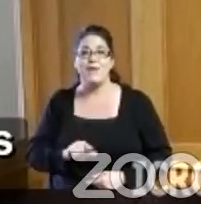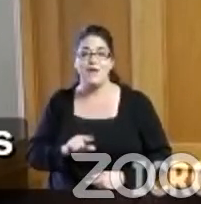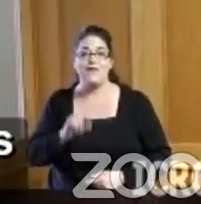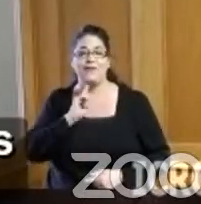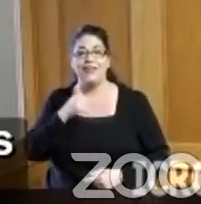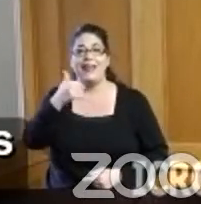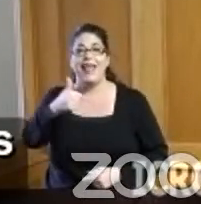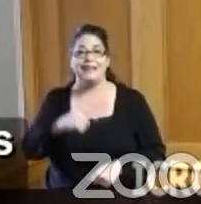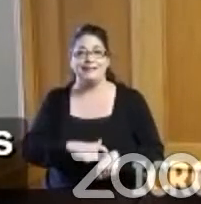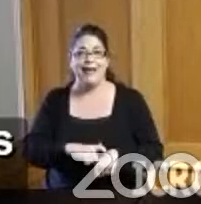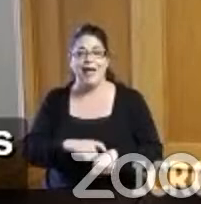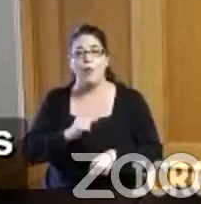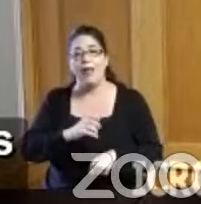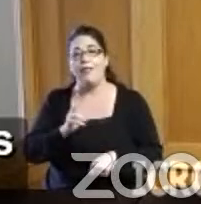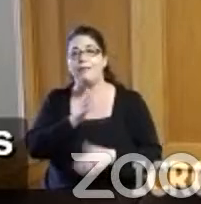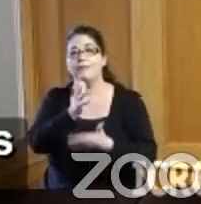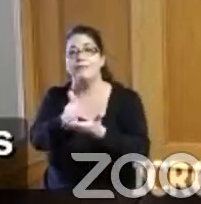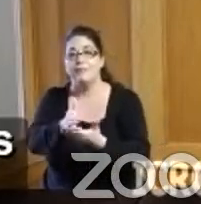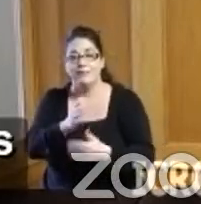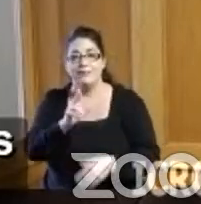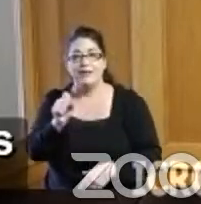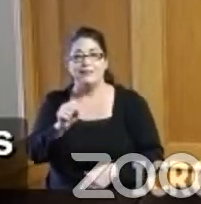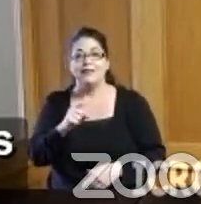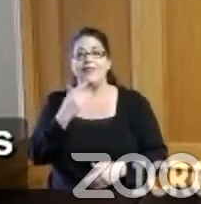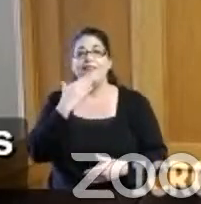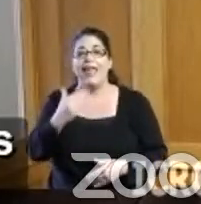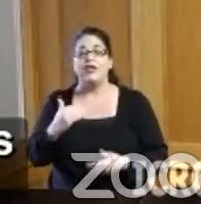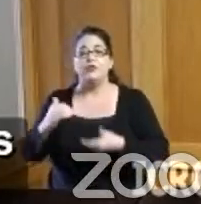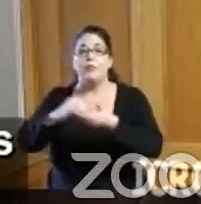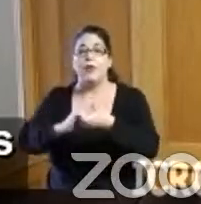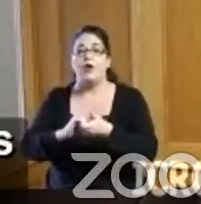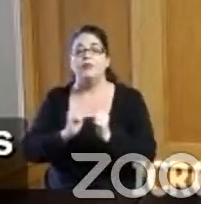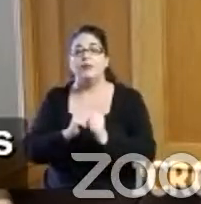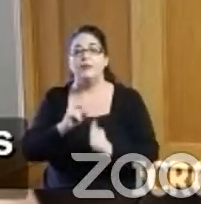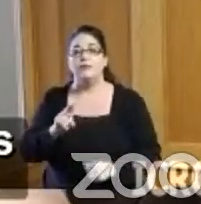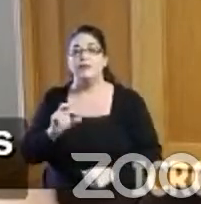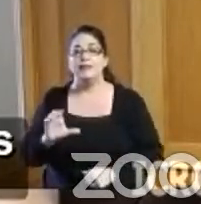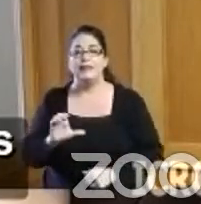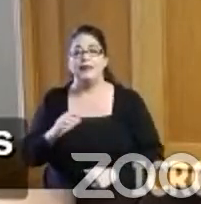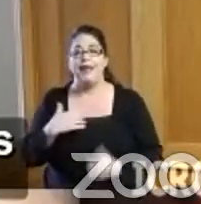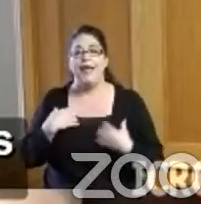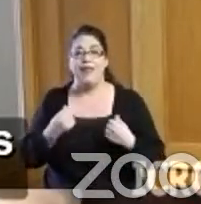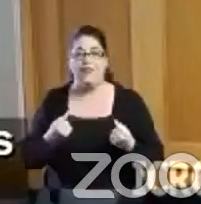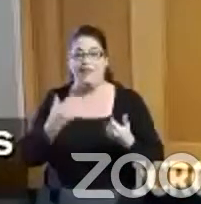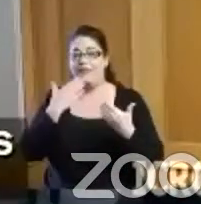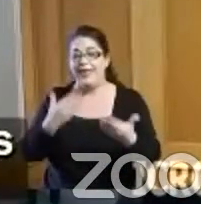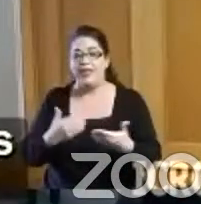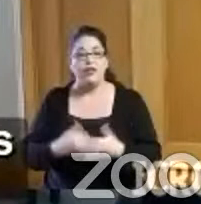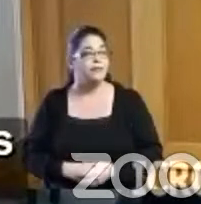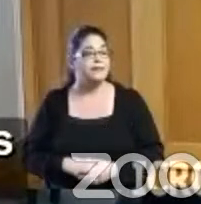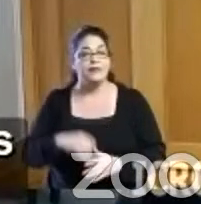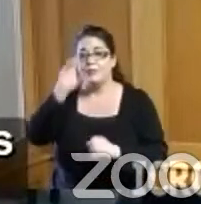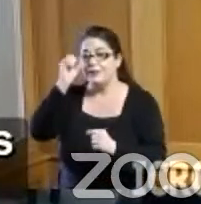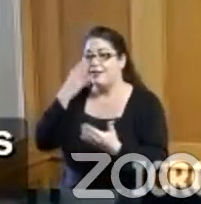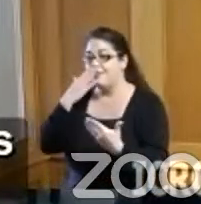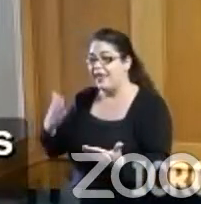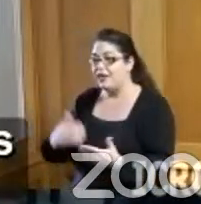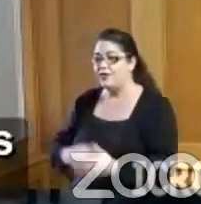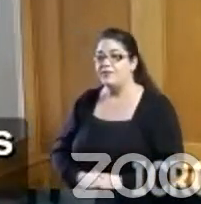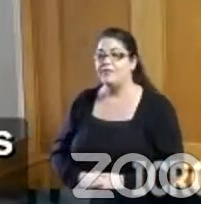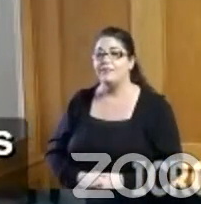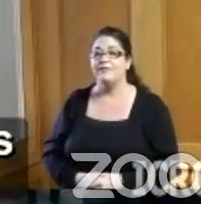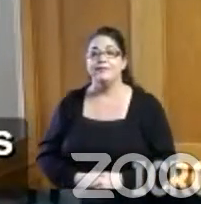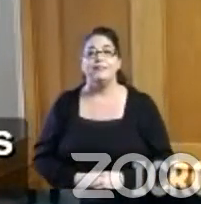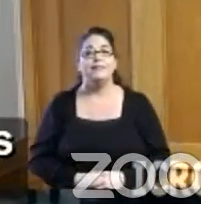the feedback has been good, and also thanks to our partners at UC Health. So thank you. Thank you, Commissioner Driehaus. Yeah, just to pile on